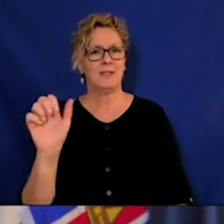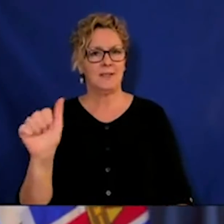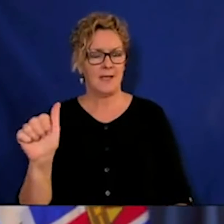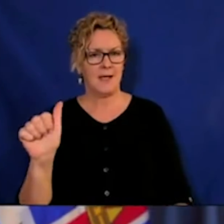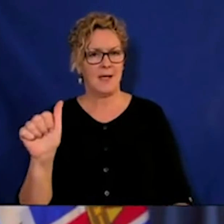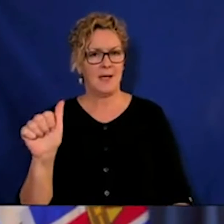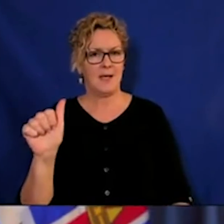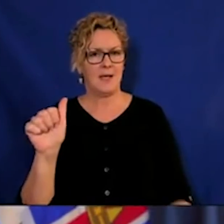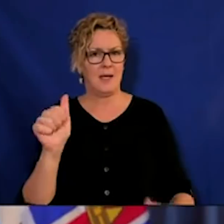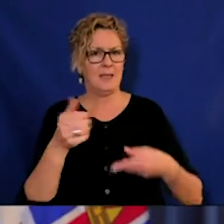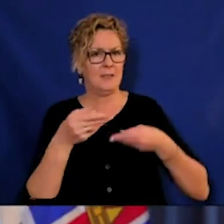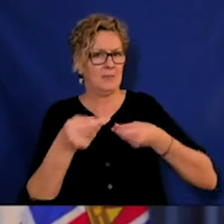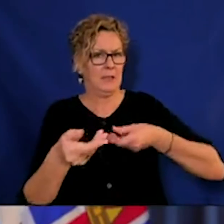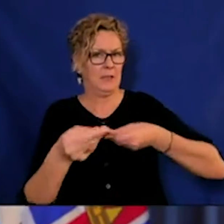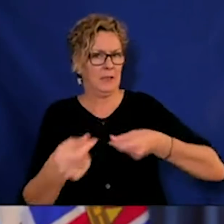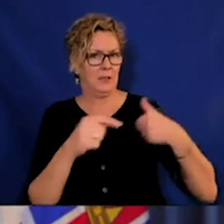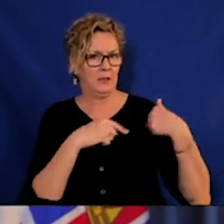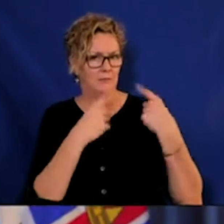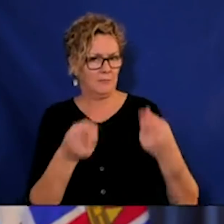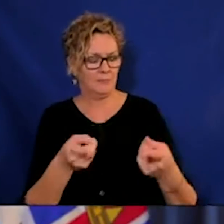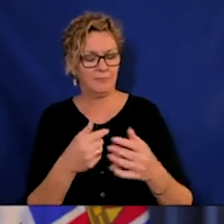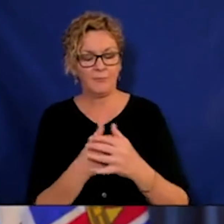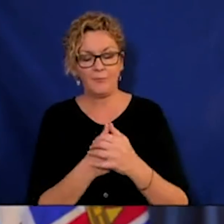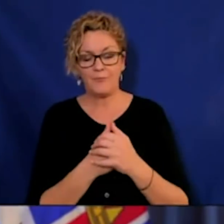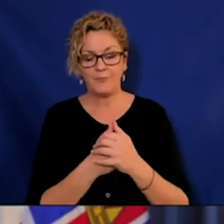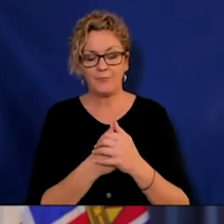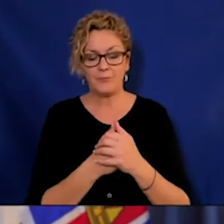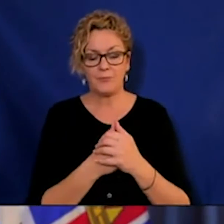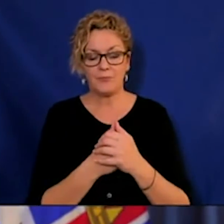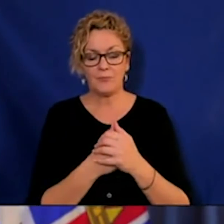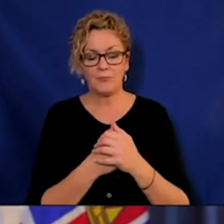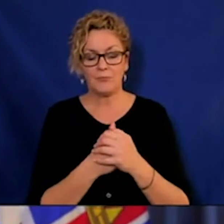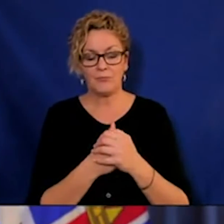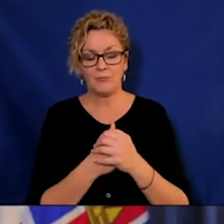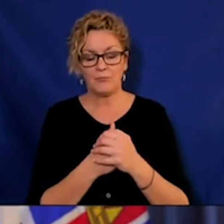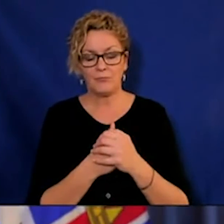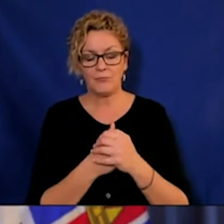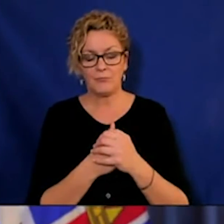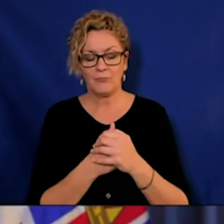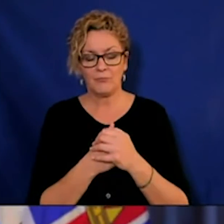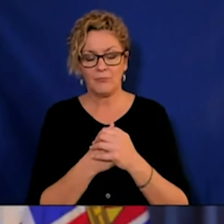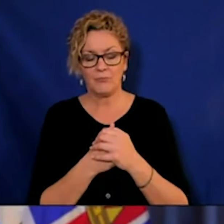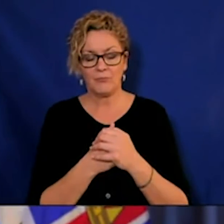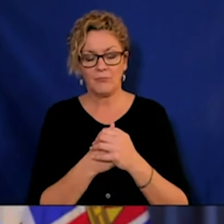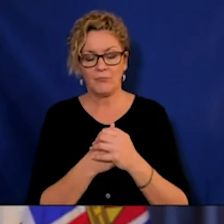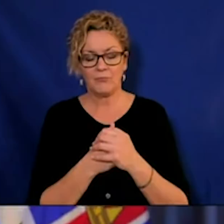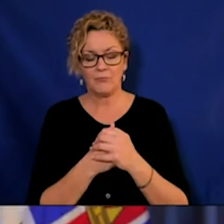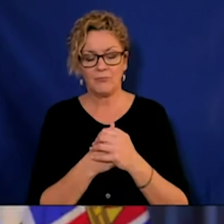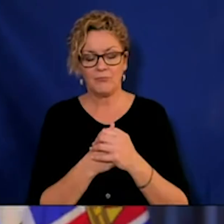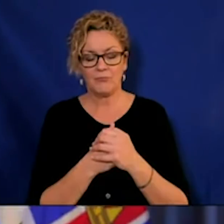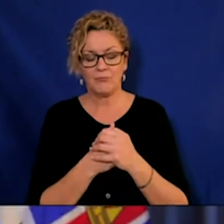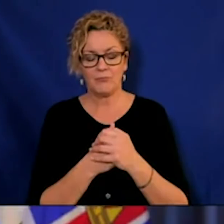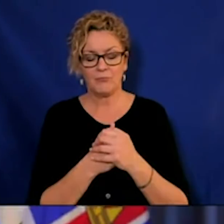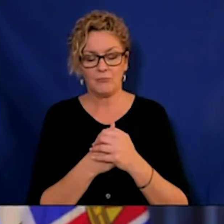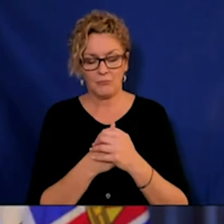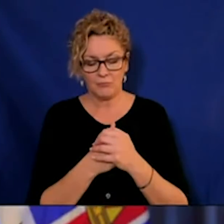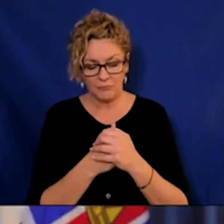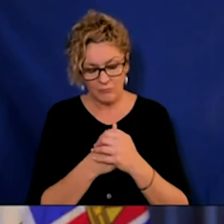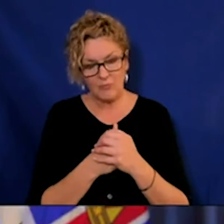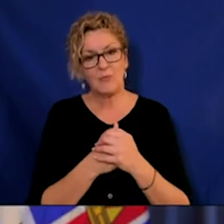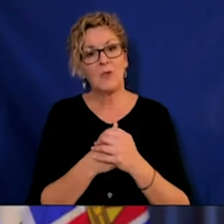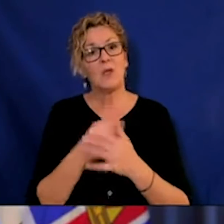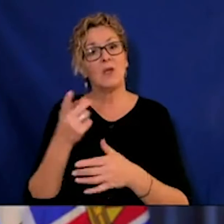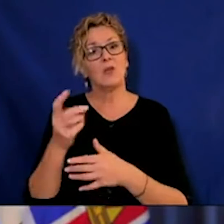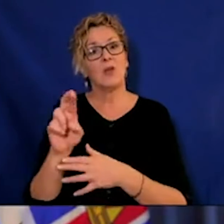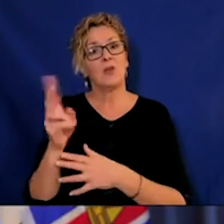this is really the time to dig in for all of us. The orders that Dr. Henry put in place